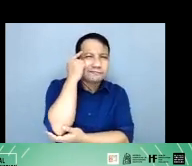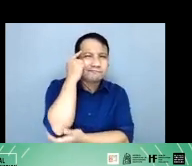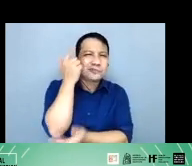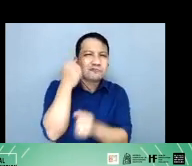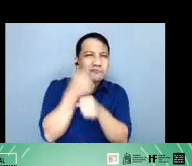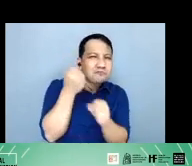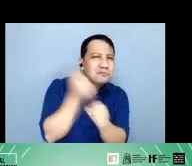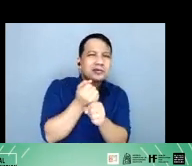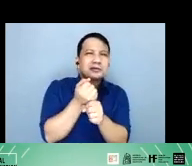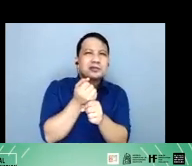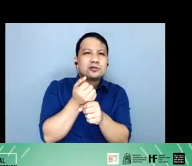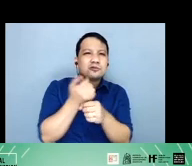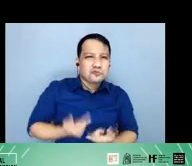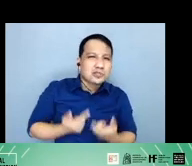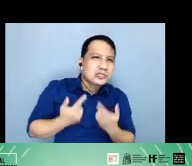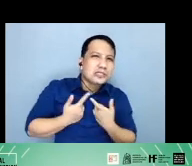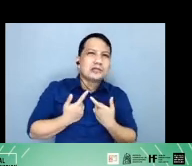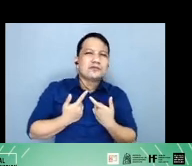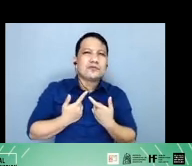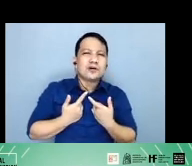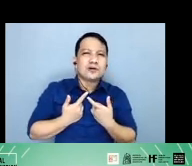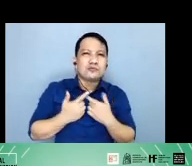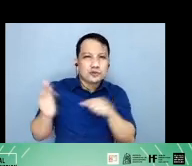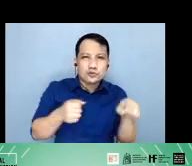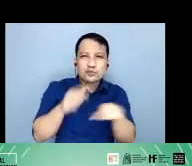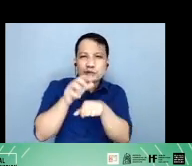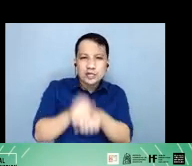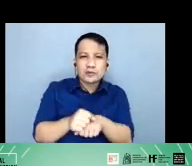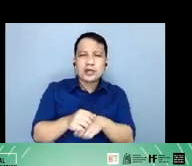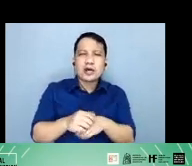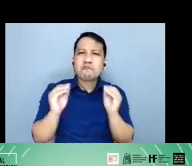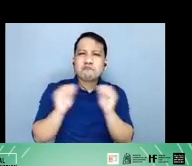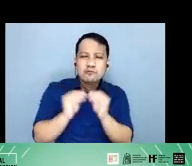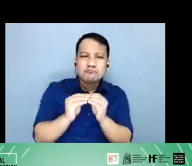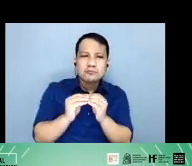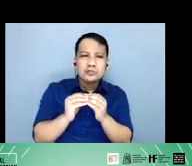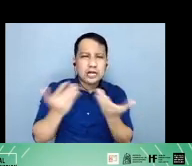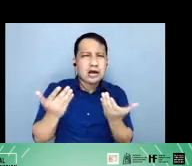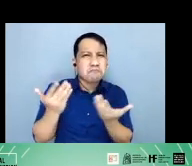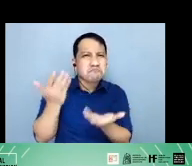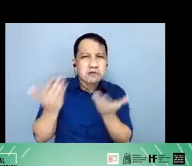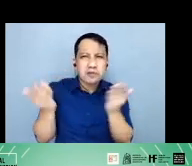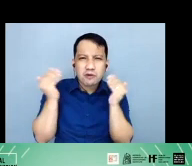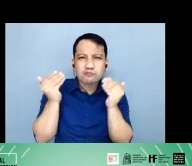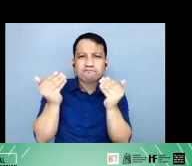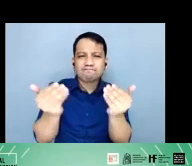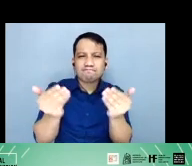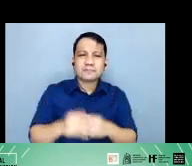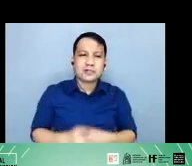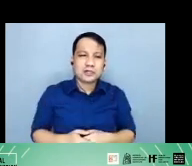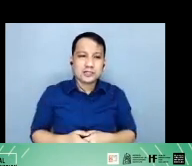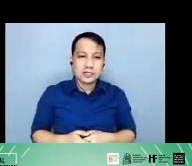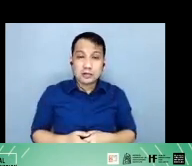make, we do, we live our lives designed, intentionally made in a way that's sustainable. And when we